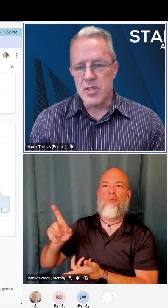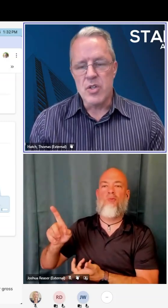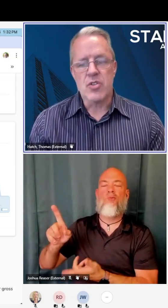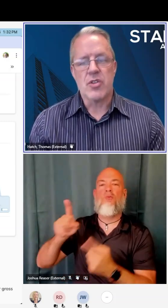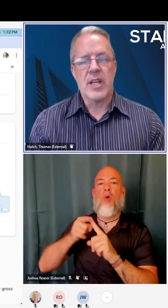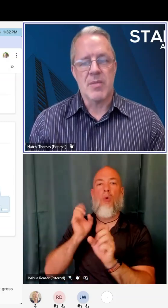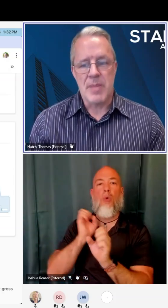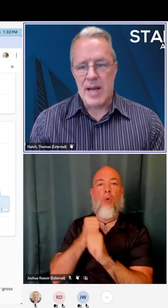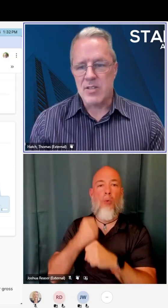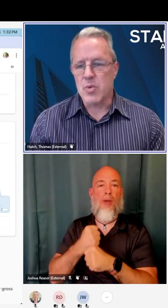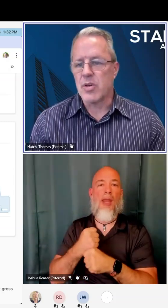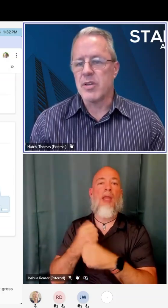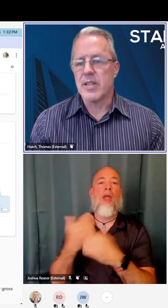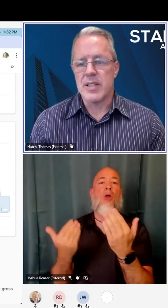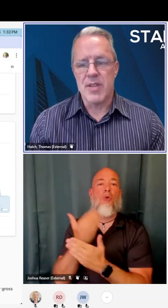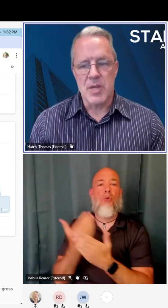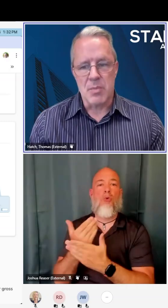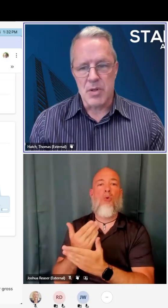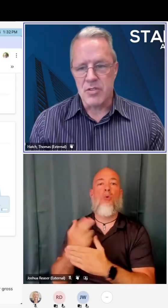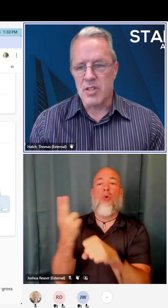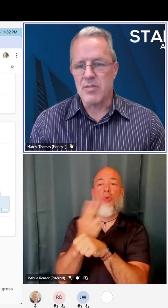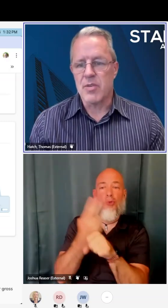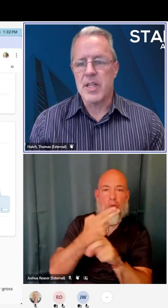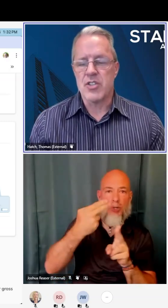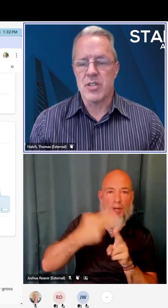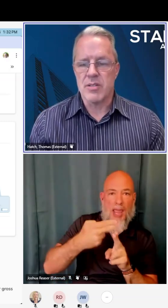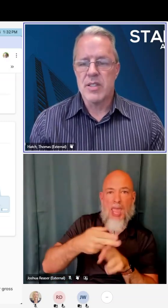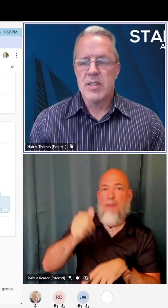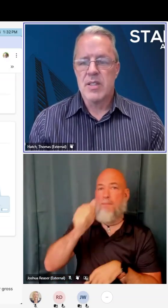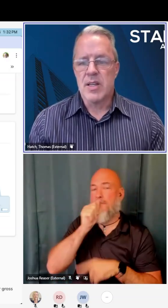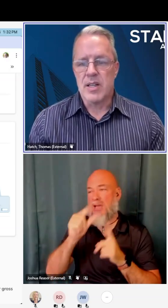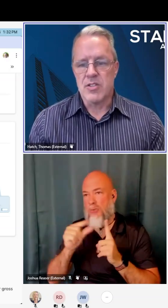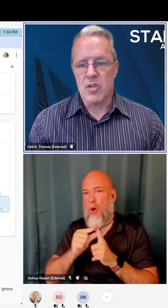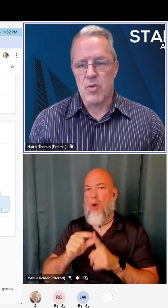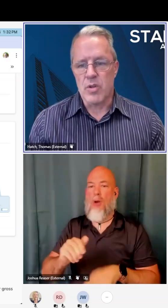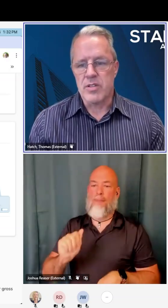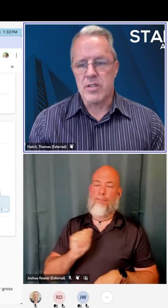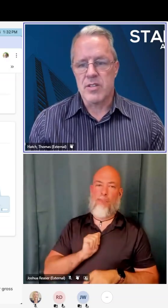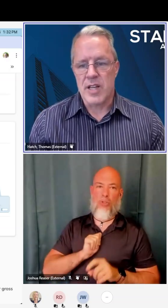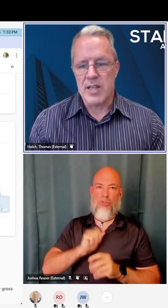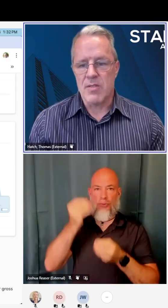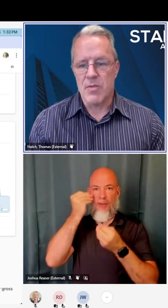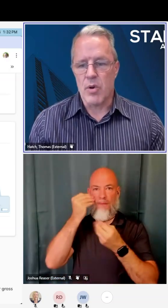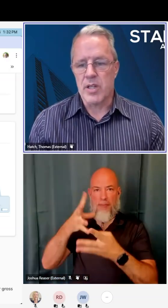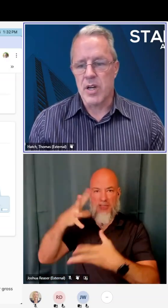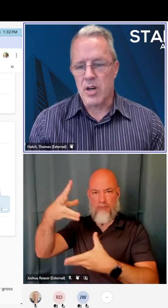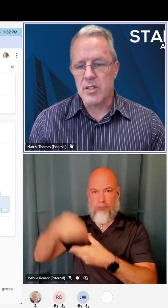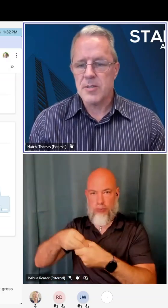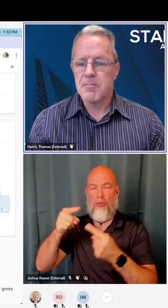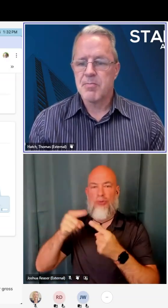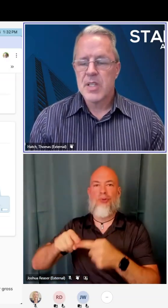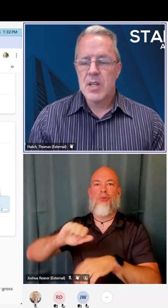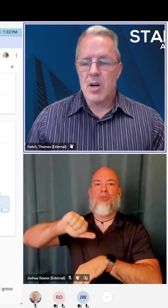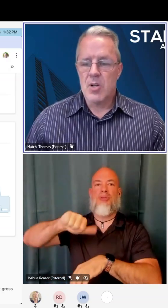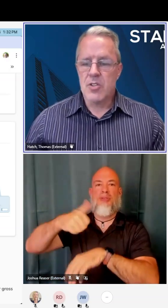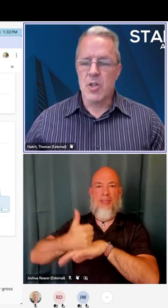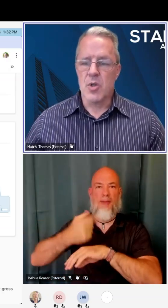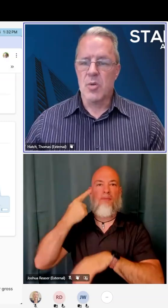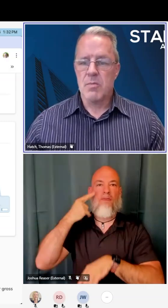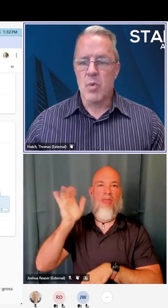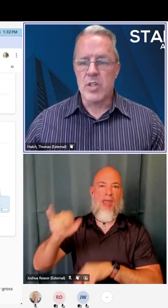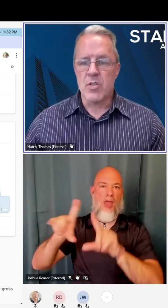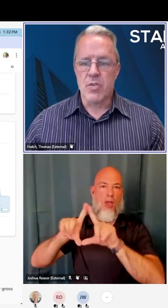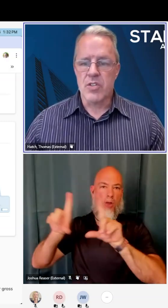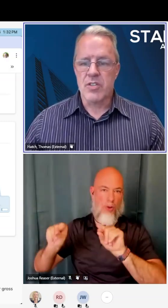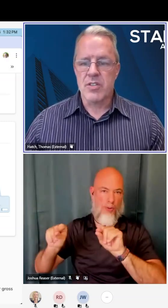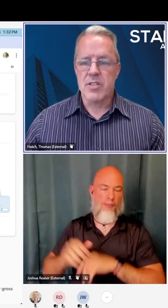create a new username and password and give them your personal information and so forth to sign up for the card.